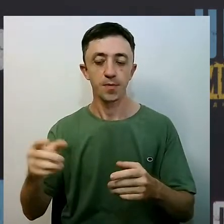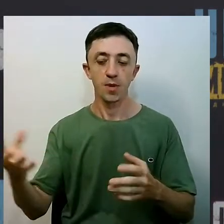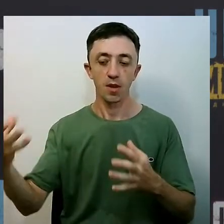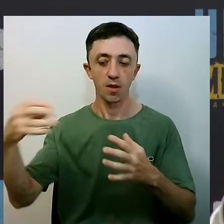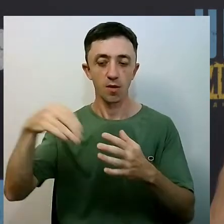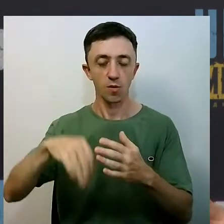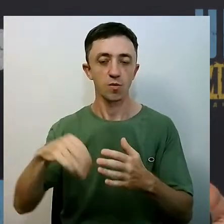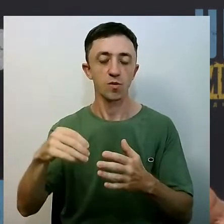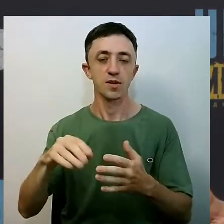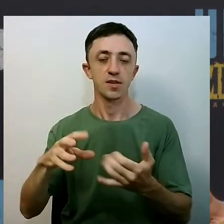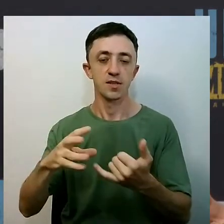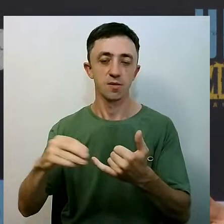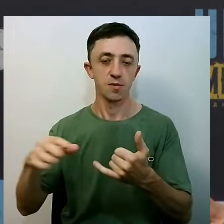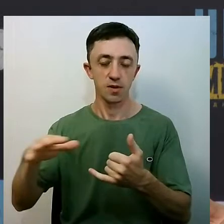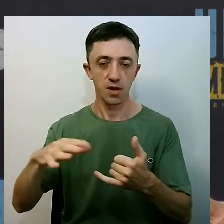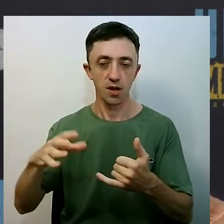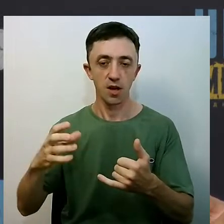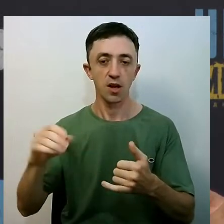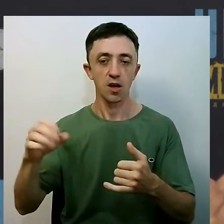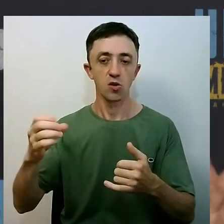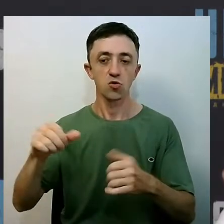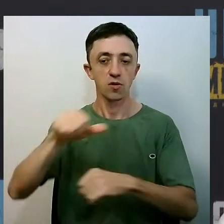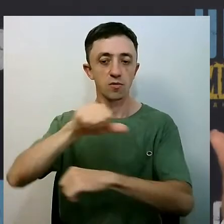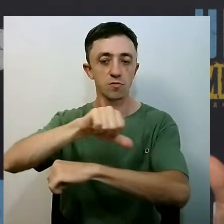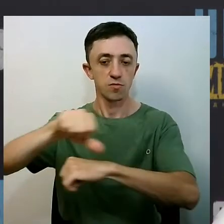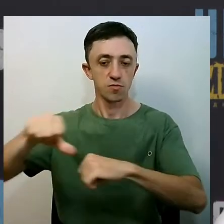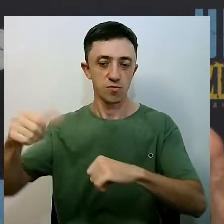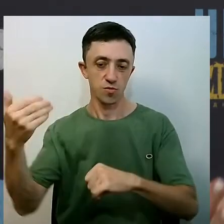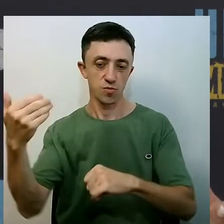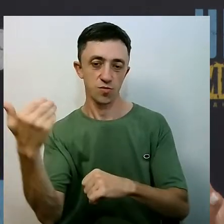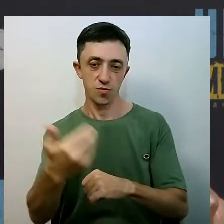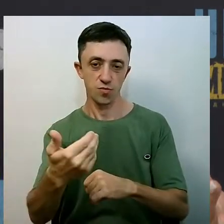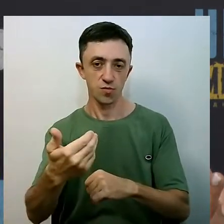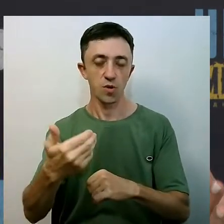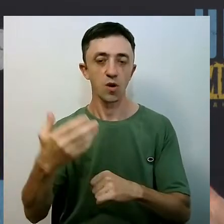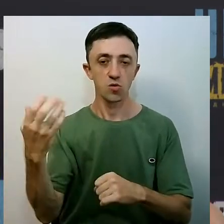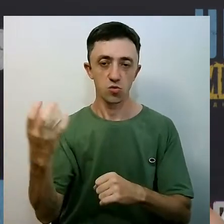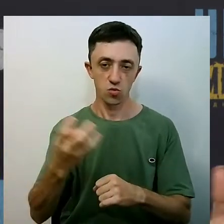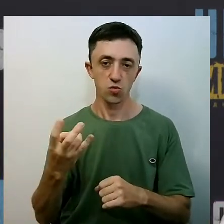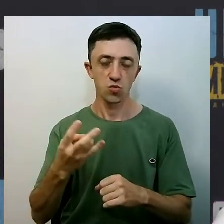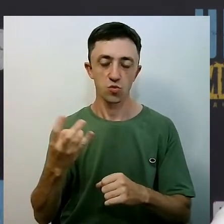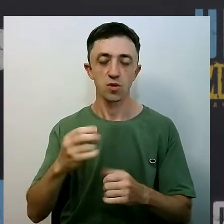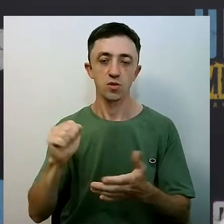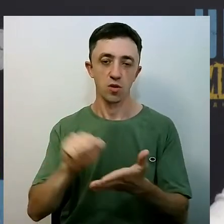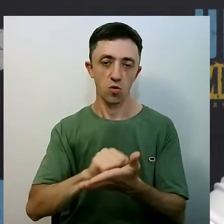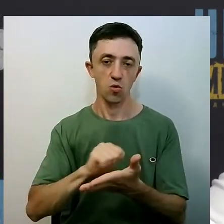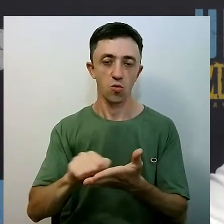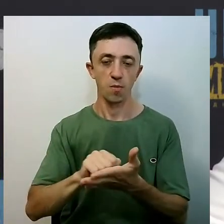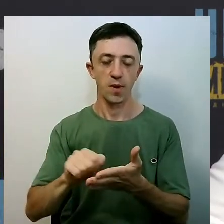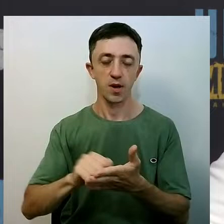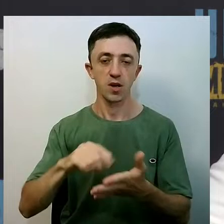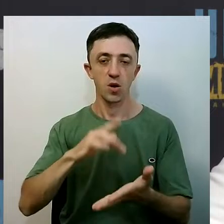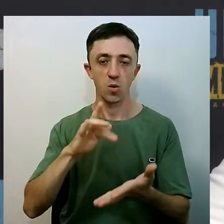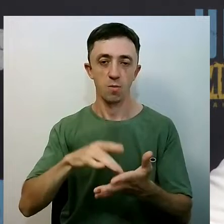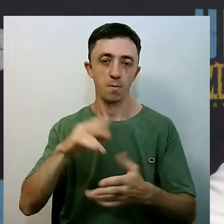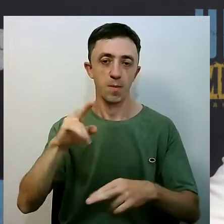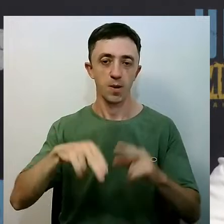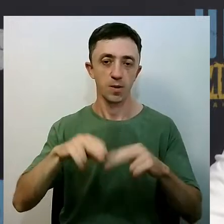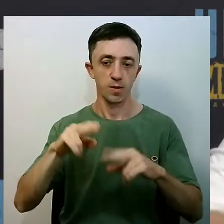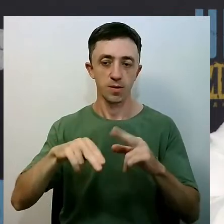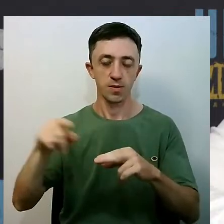Territorial communities own not only the lands and territories inside their settlements,